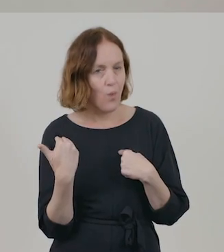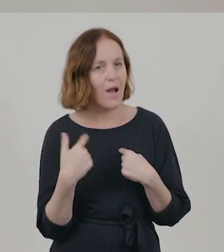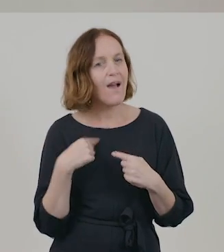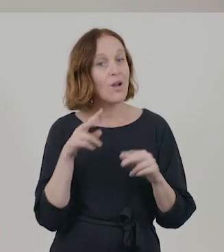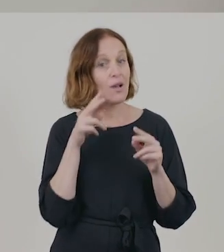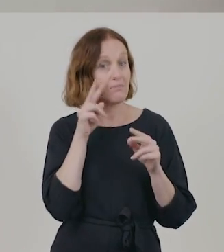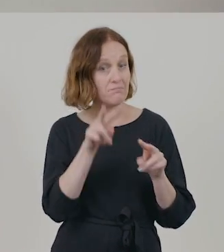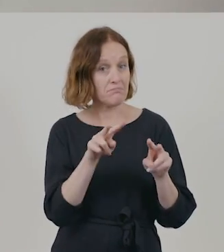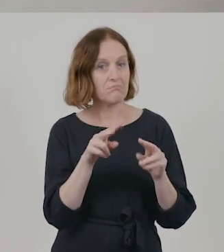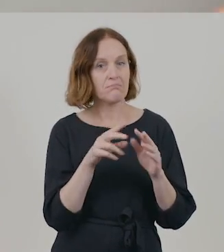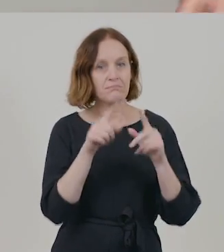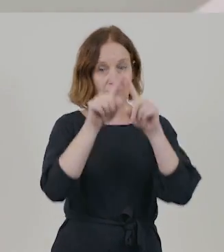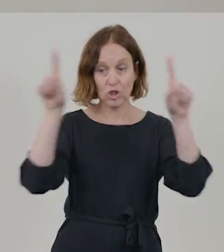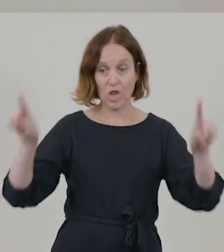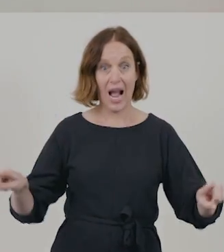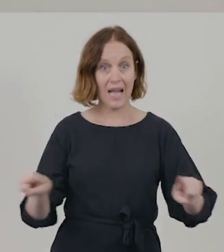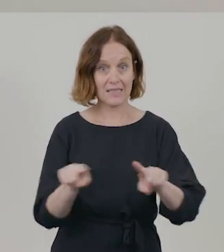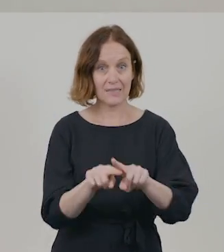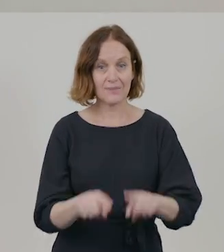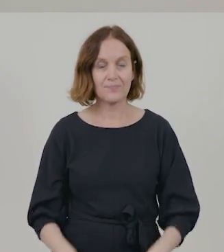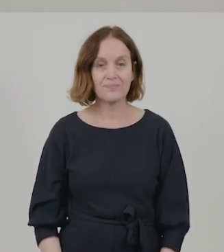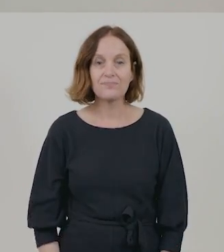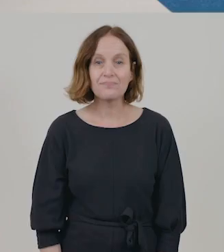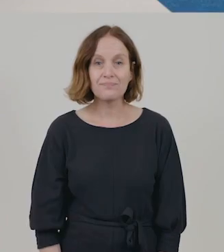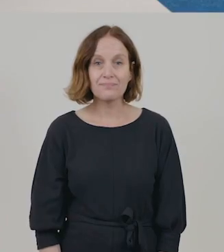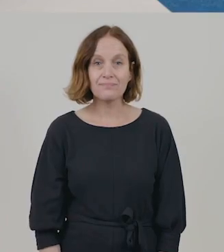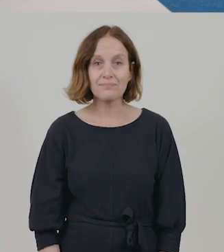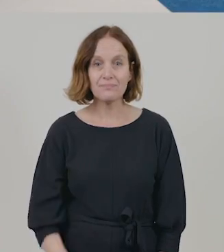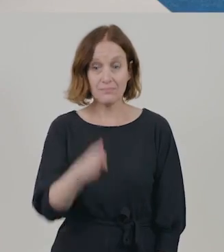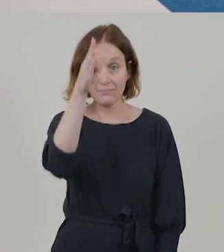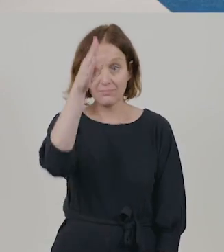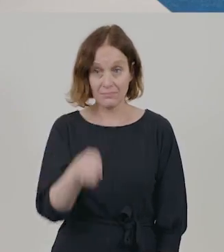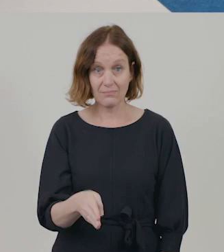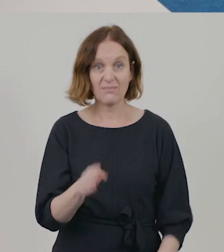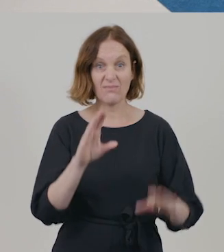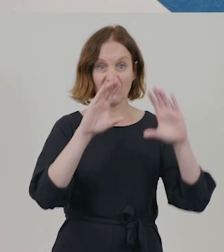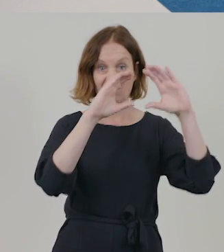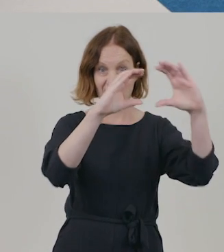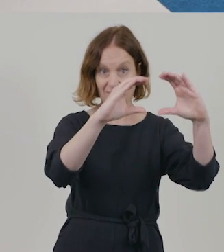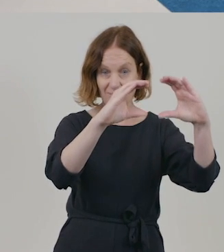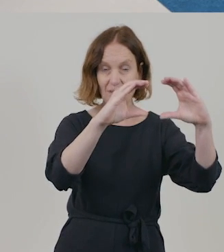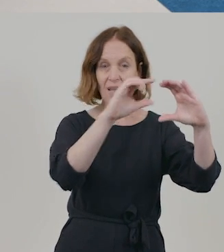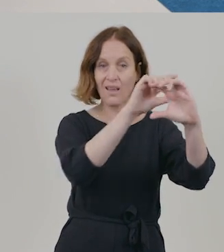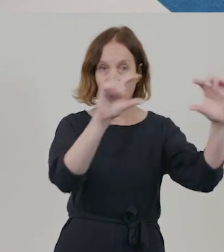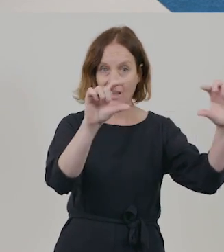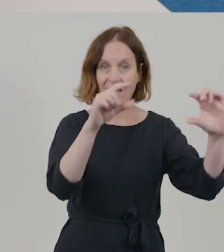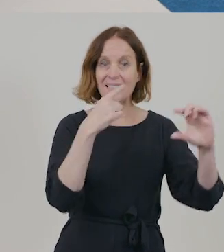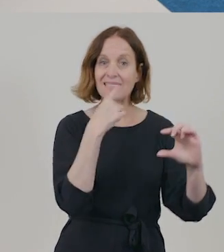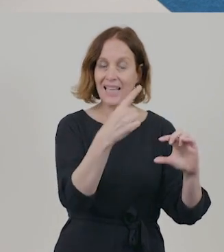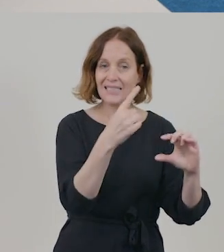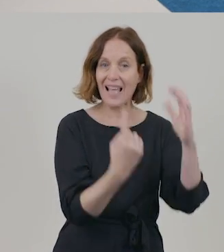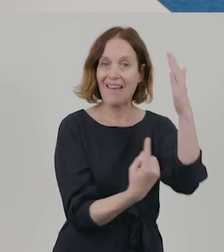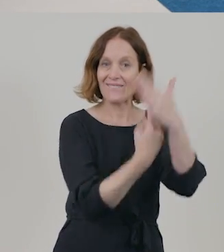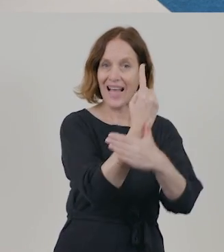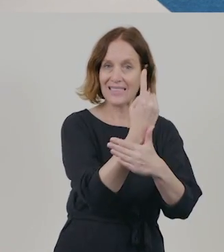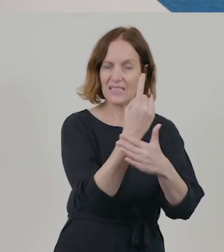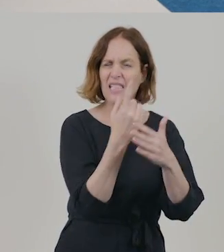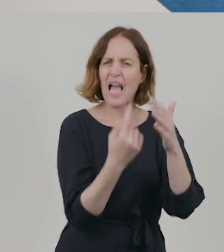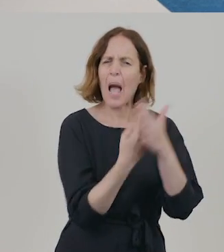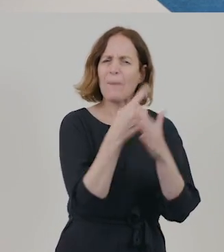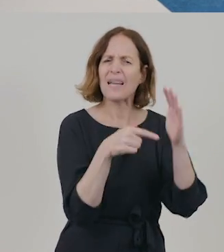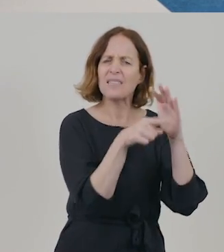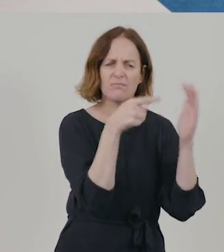I don't think Rosie meant to drop the berries on Wallace's head because she says sorry. It looks like they're friends again because